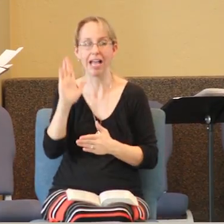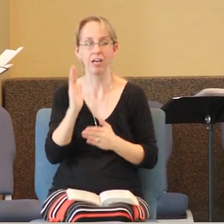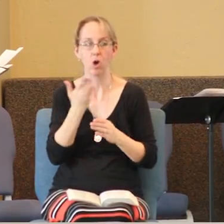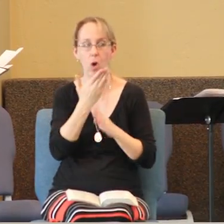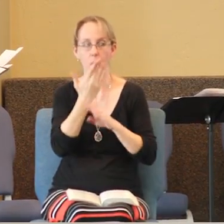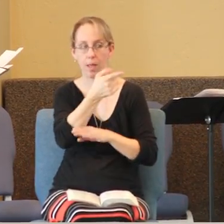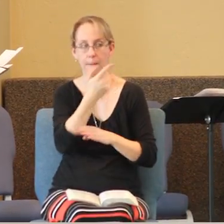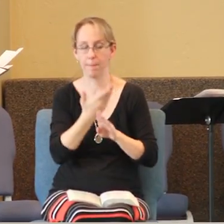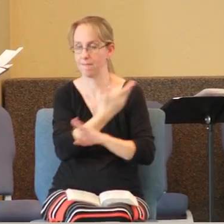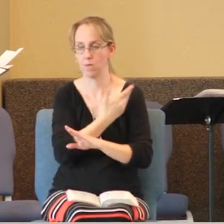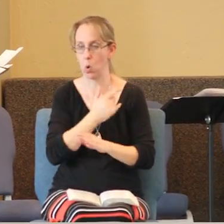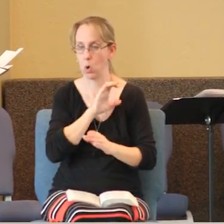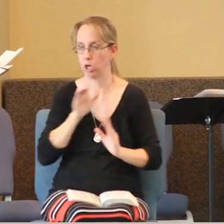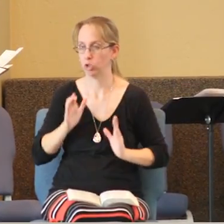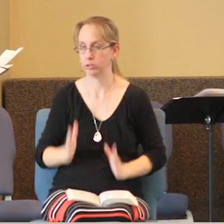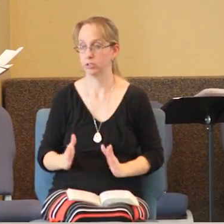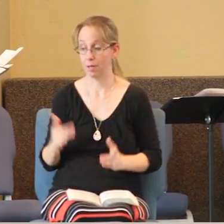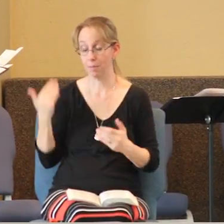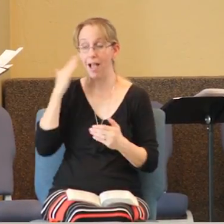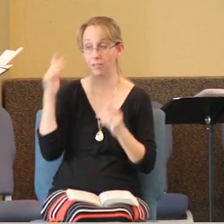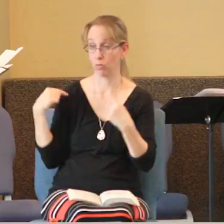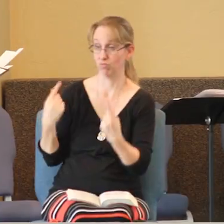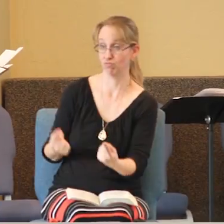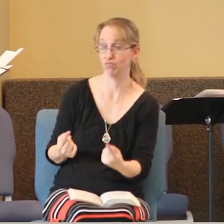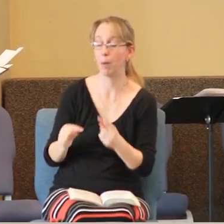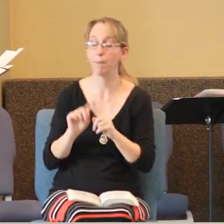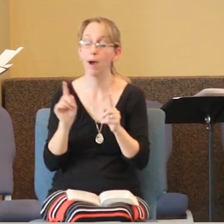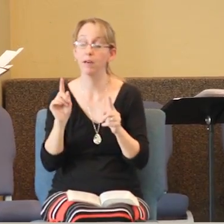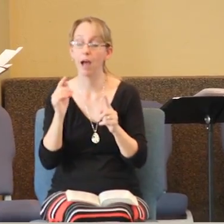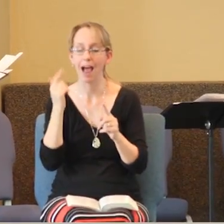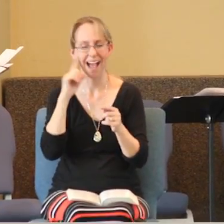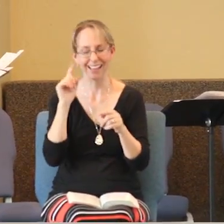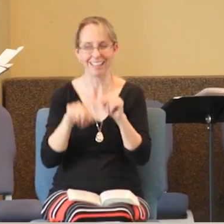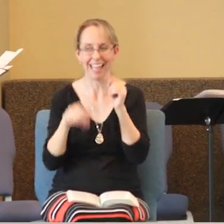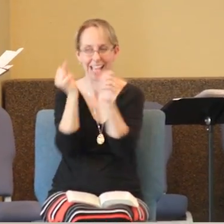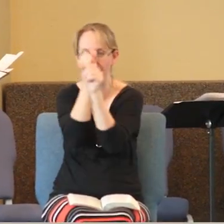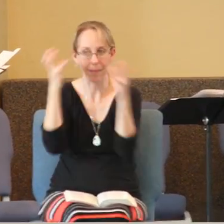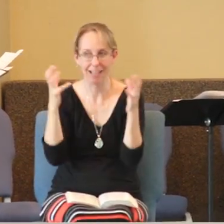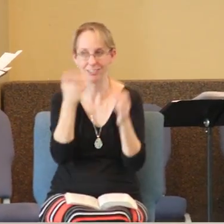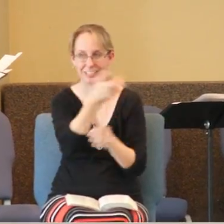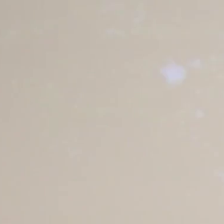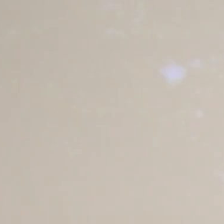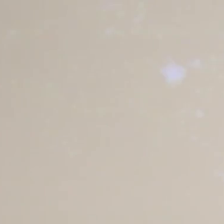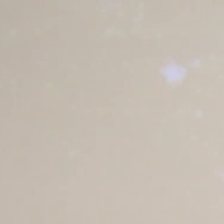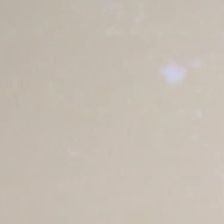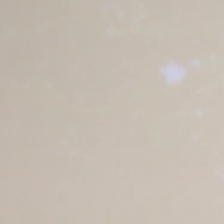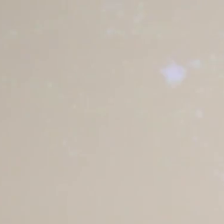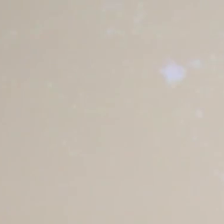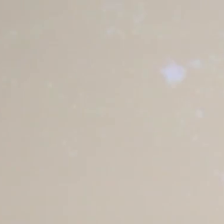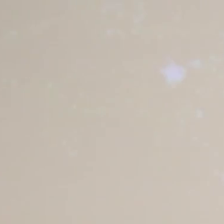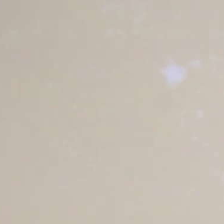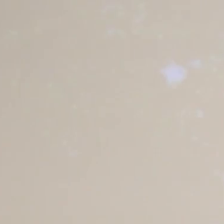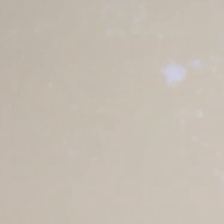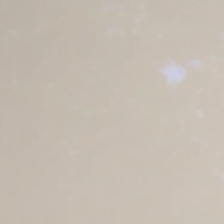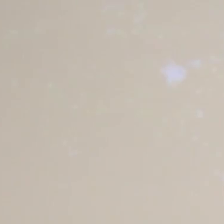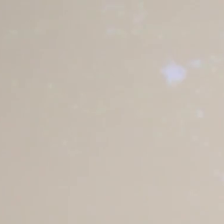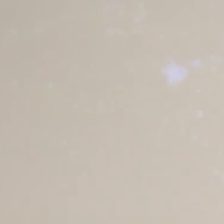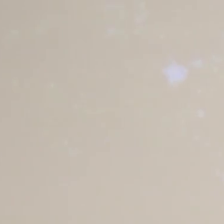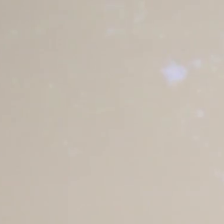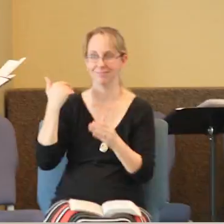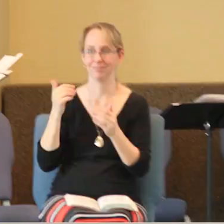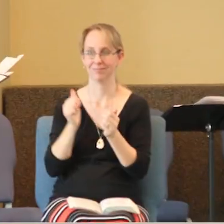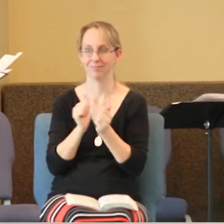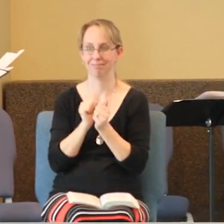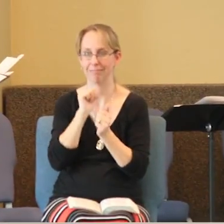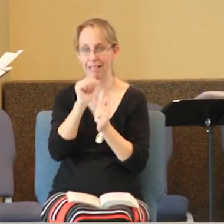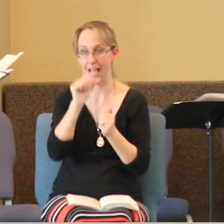I didn't know Lanny before he was a Christian. I've known him since. I can't imagine him before he was a believer.